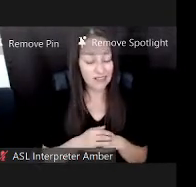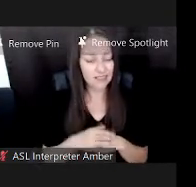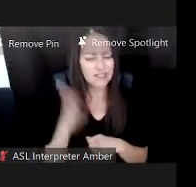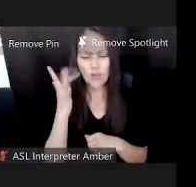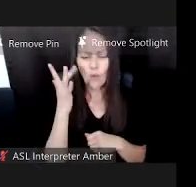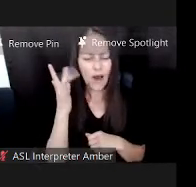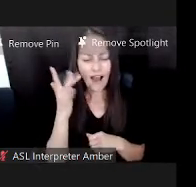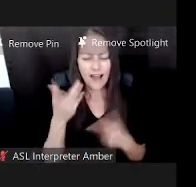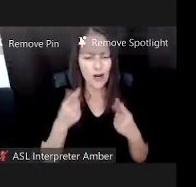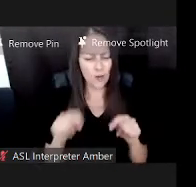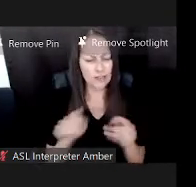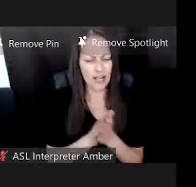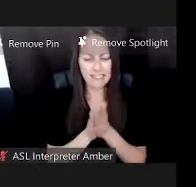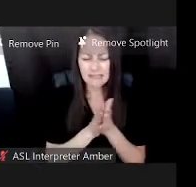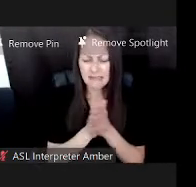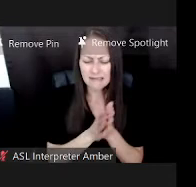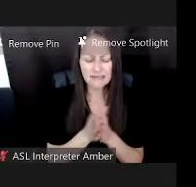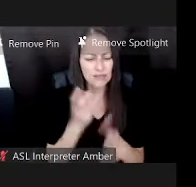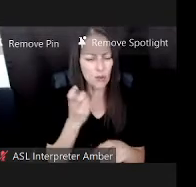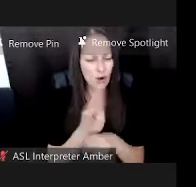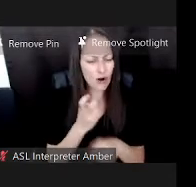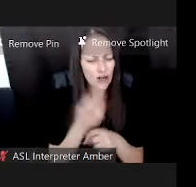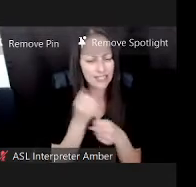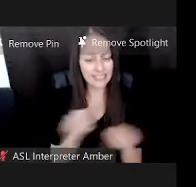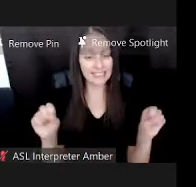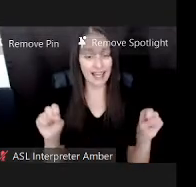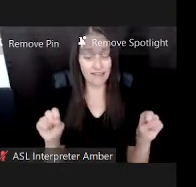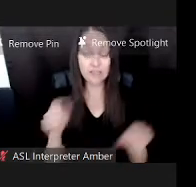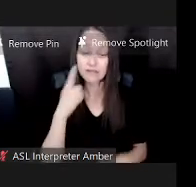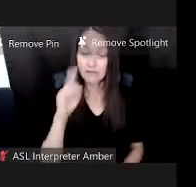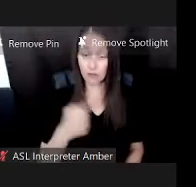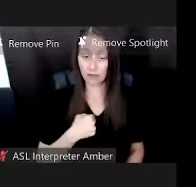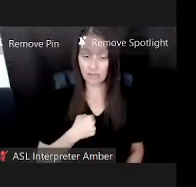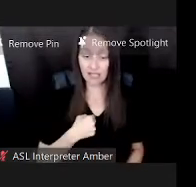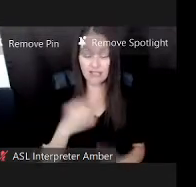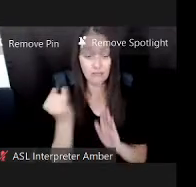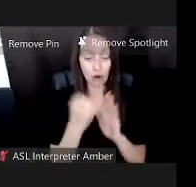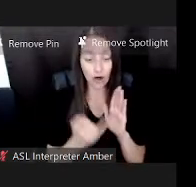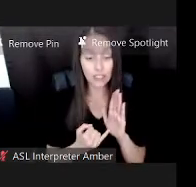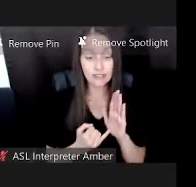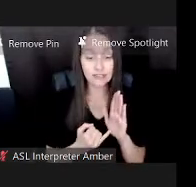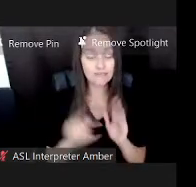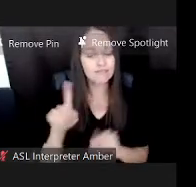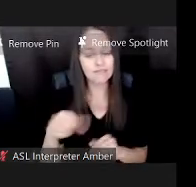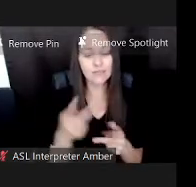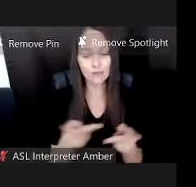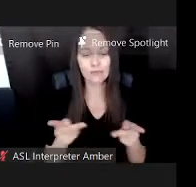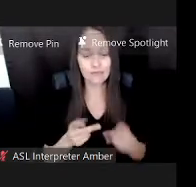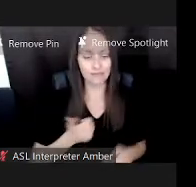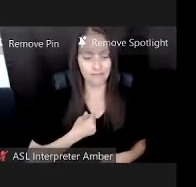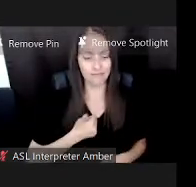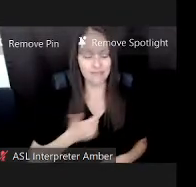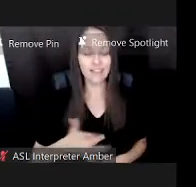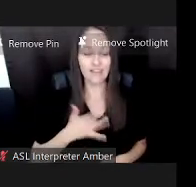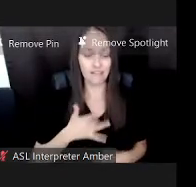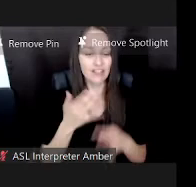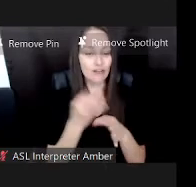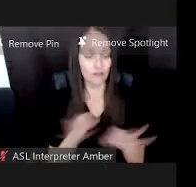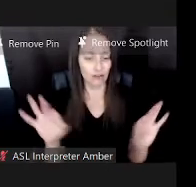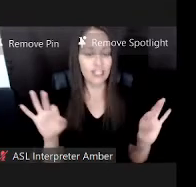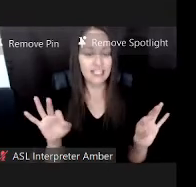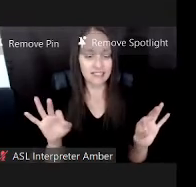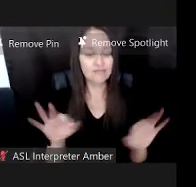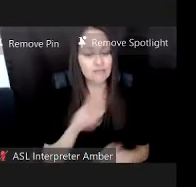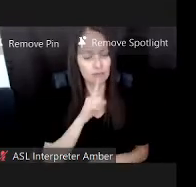to like save this thing? And, you know, I think for me, art is the only place I feel free. Mm. Like I truly feel